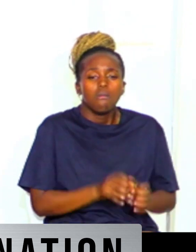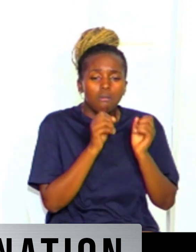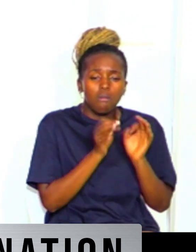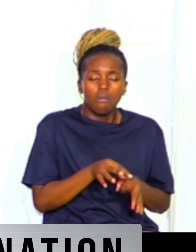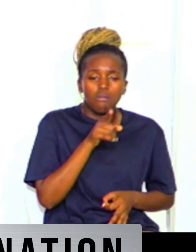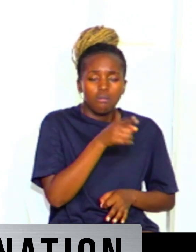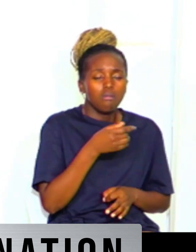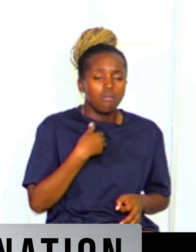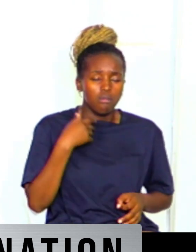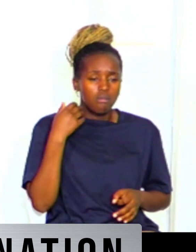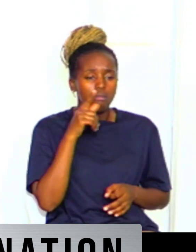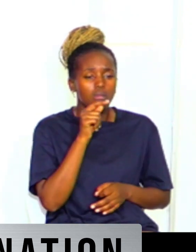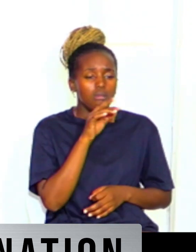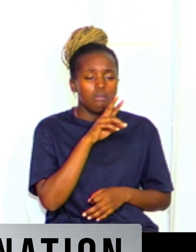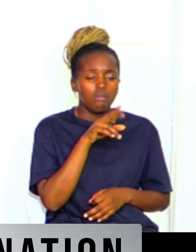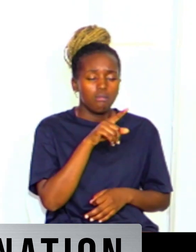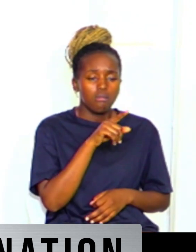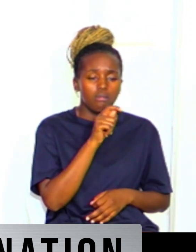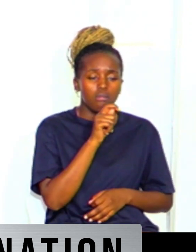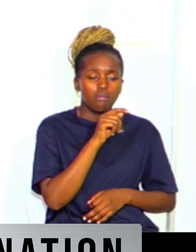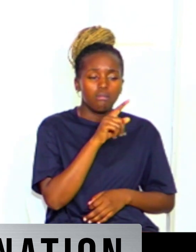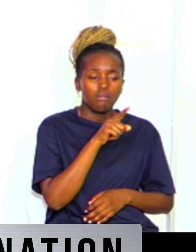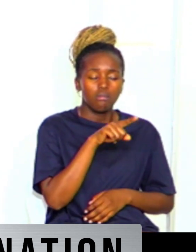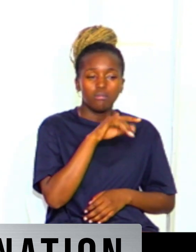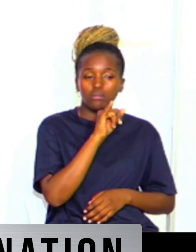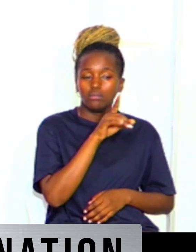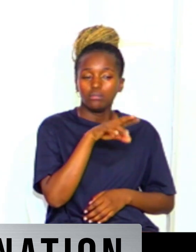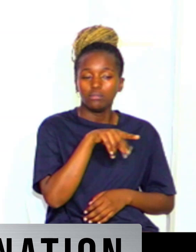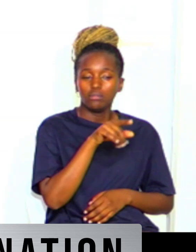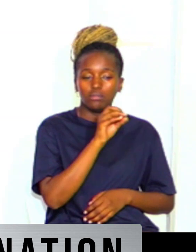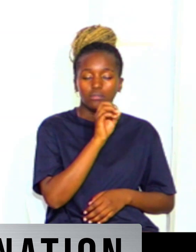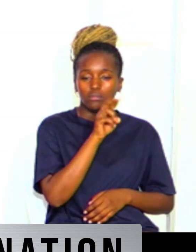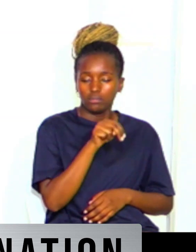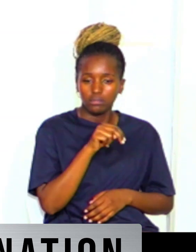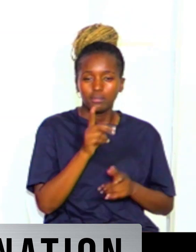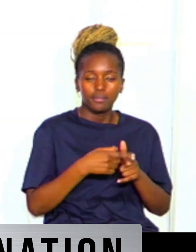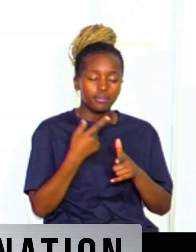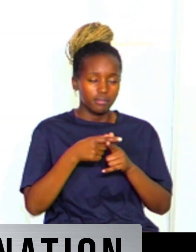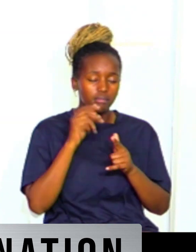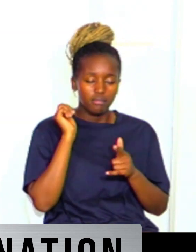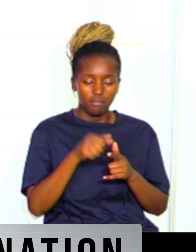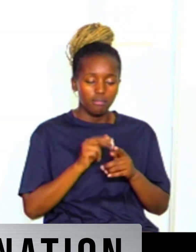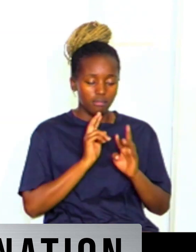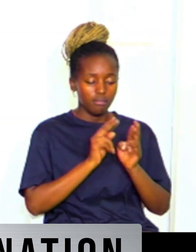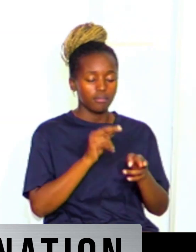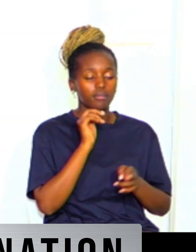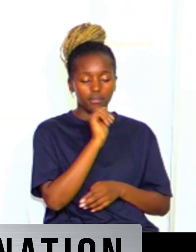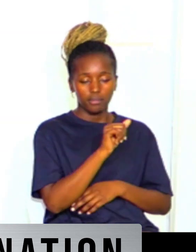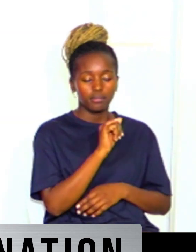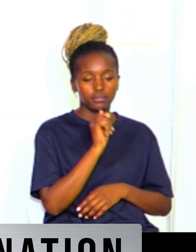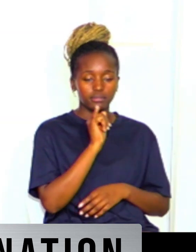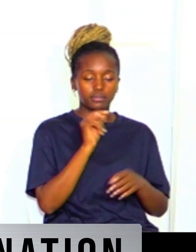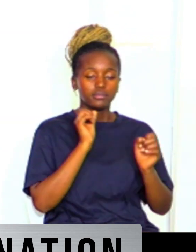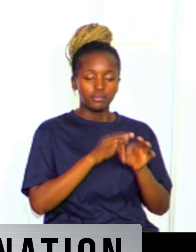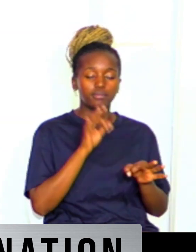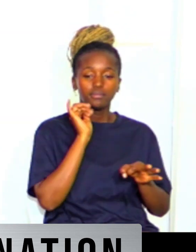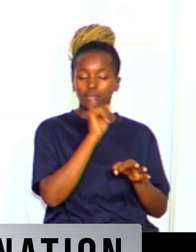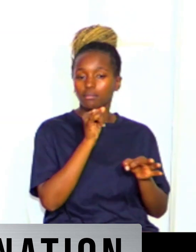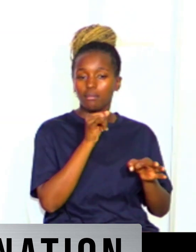Unajuanga katiba ya Tanzania inasema kama wewe unataka kufanya treason unahukumiwa kunyongwa. Not